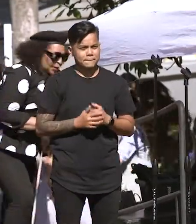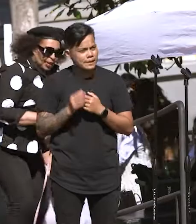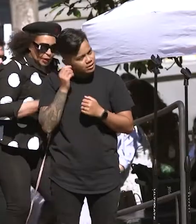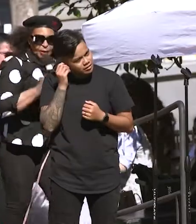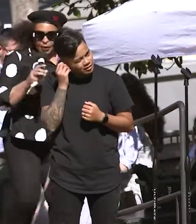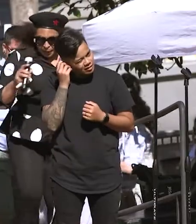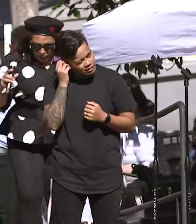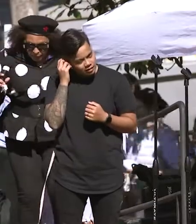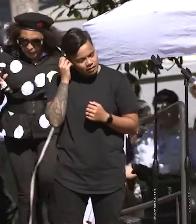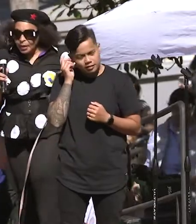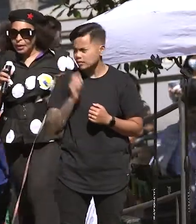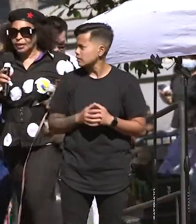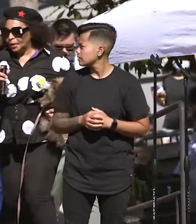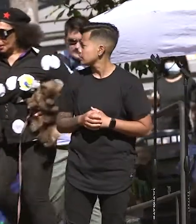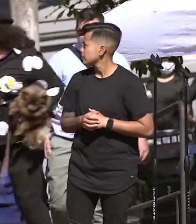Yeah, thank you.